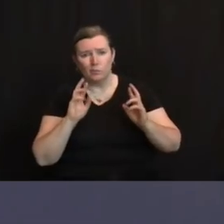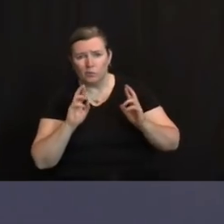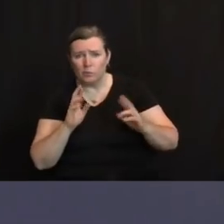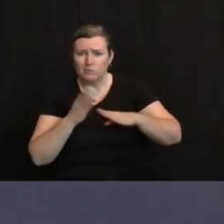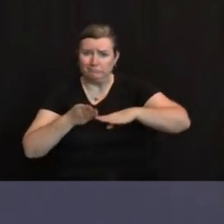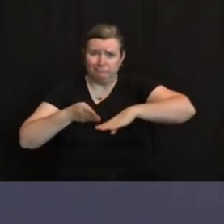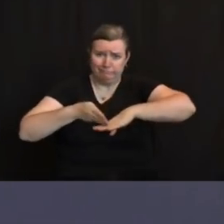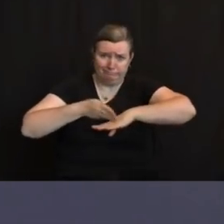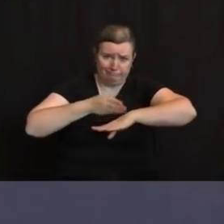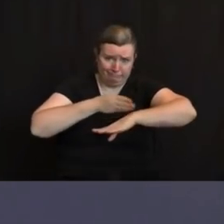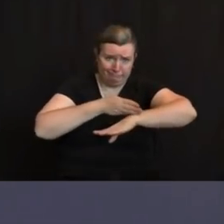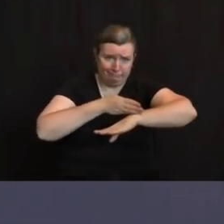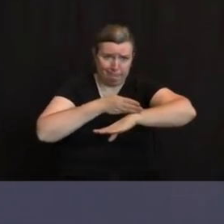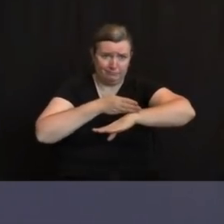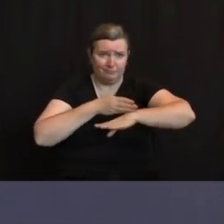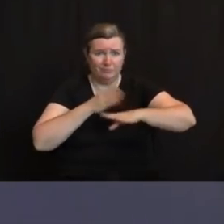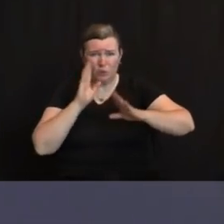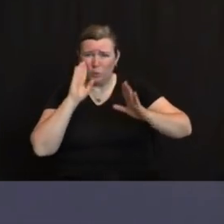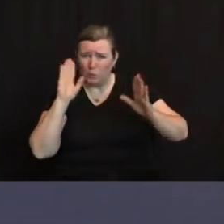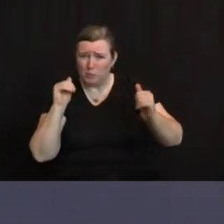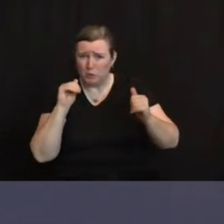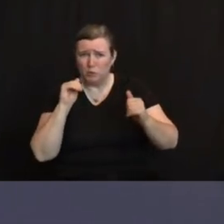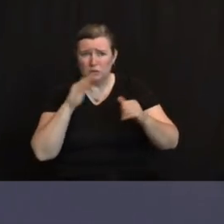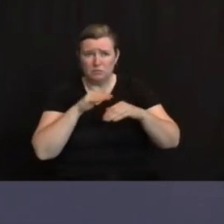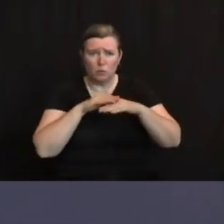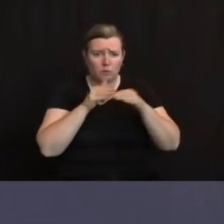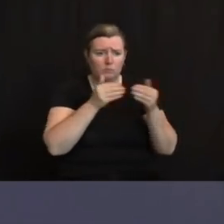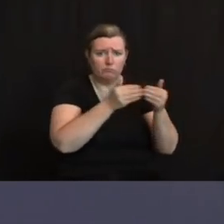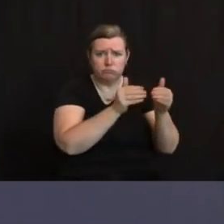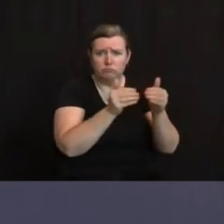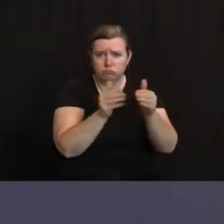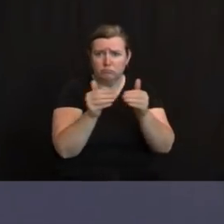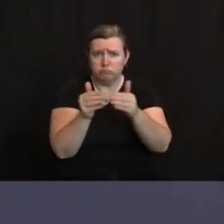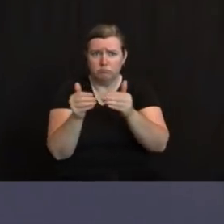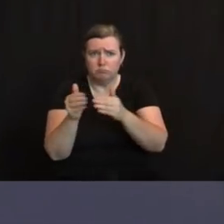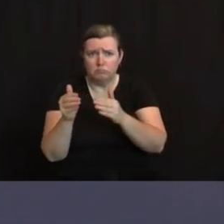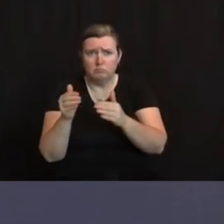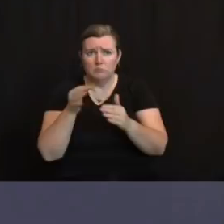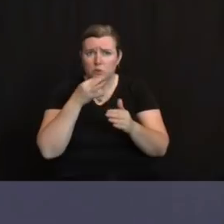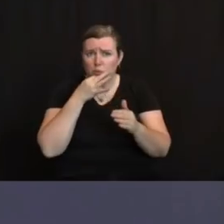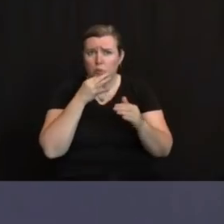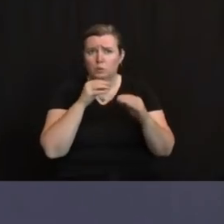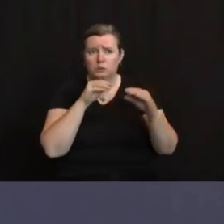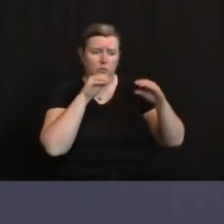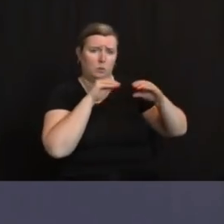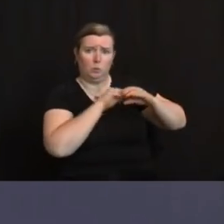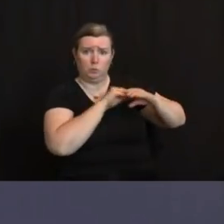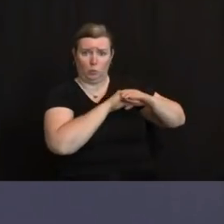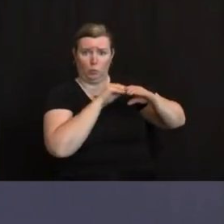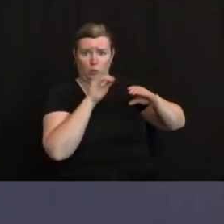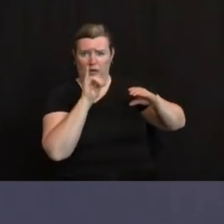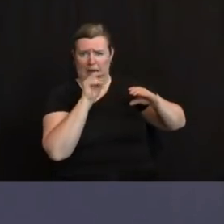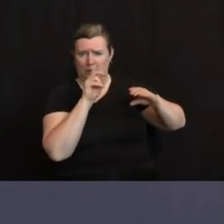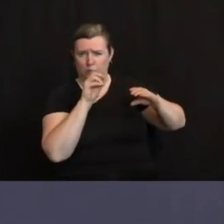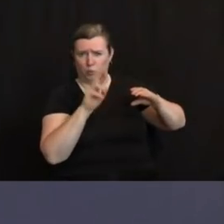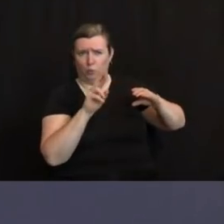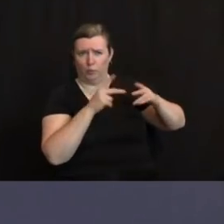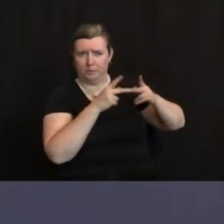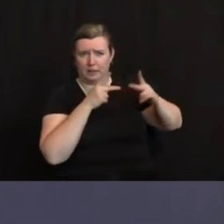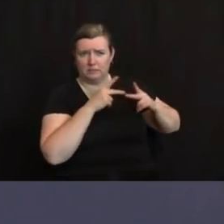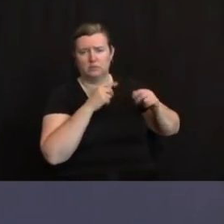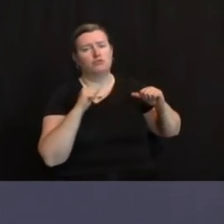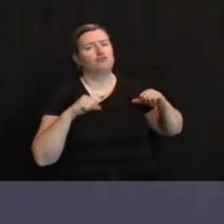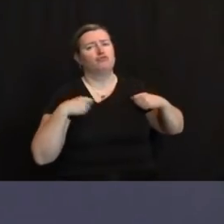to be able to continue to address indoor venues. And gyms are hard. They're just hard. There's no other